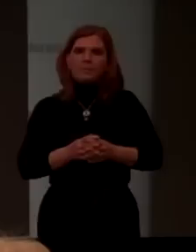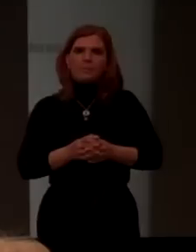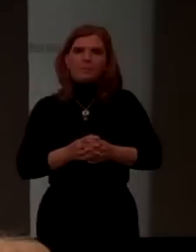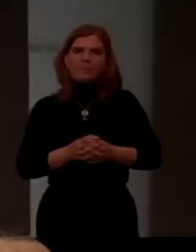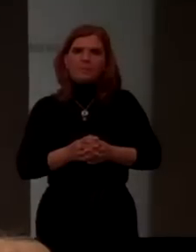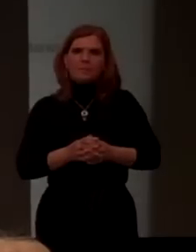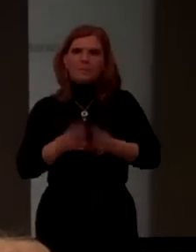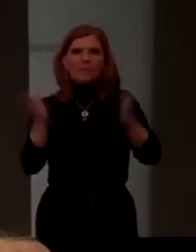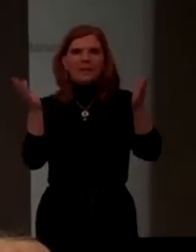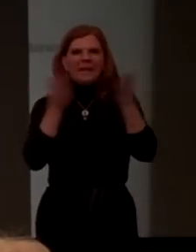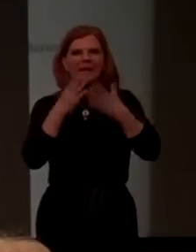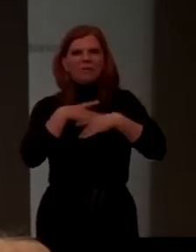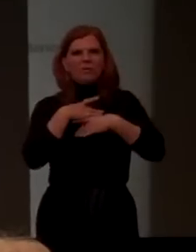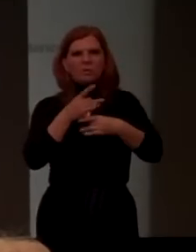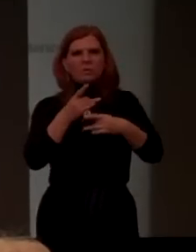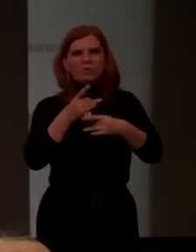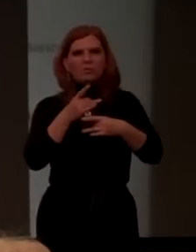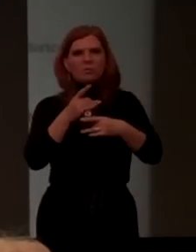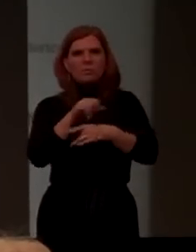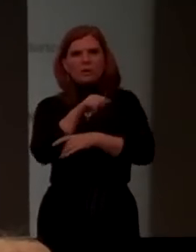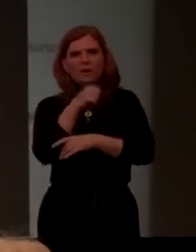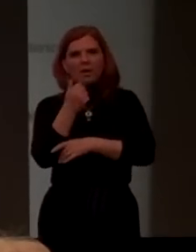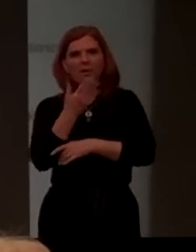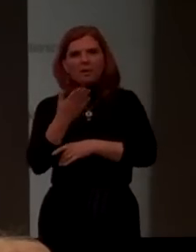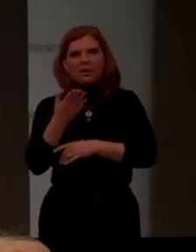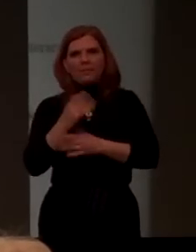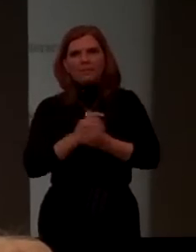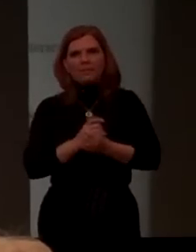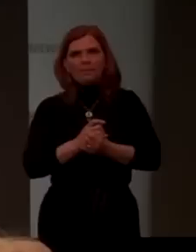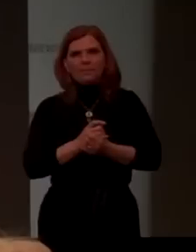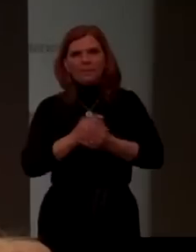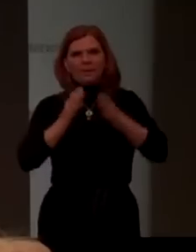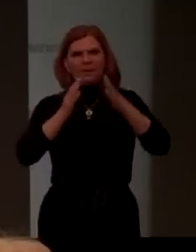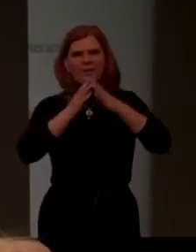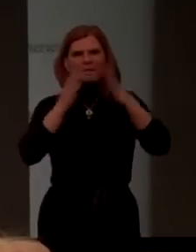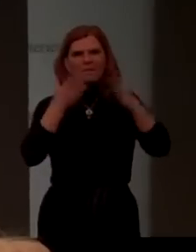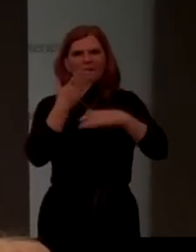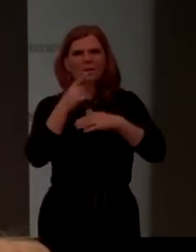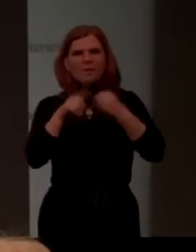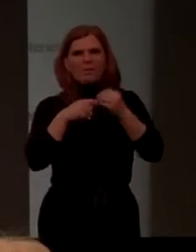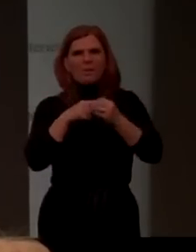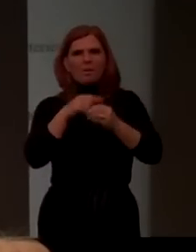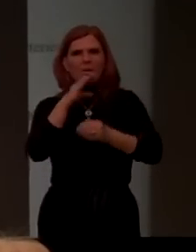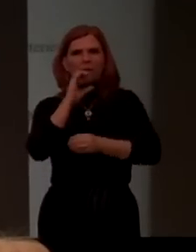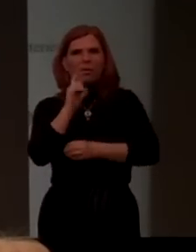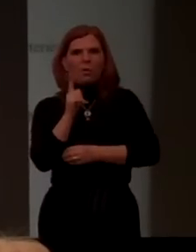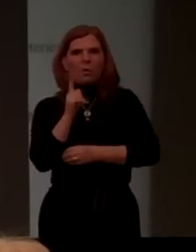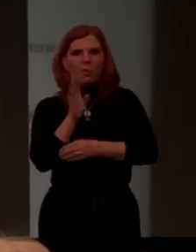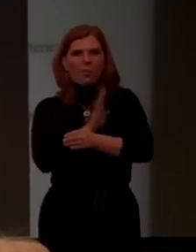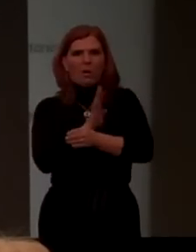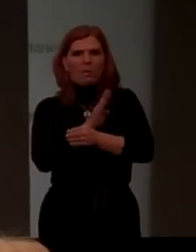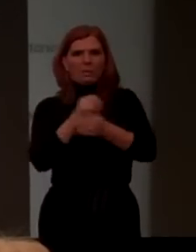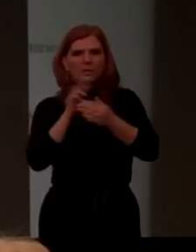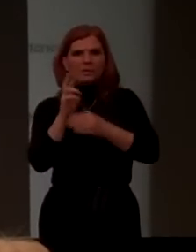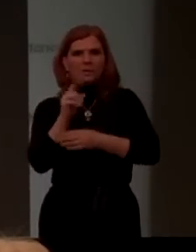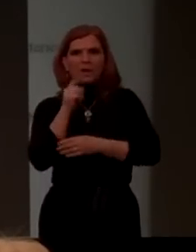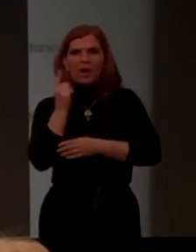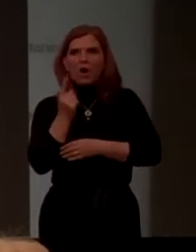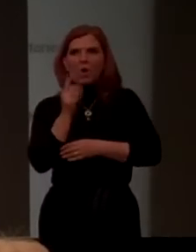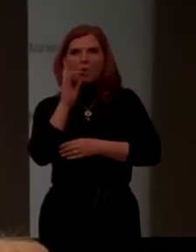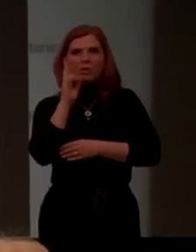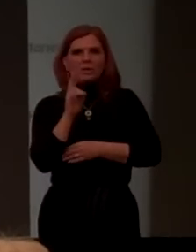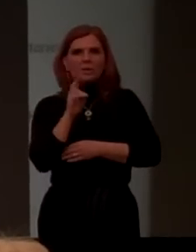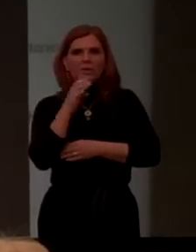anymore. Here's an interesting other thing. You know, this big thing about the coal companies in West Virginia. Only